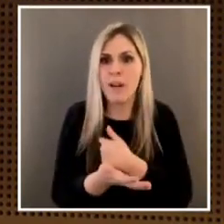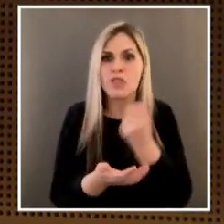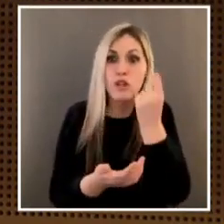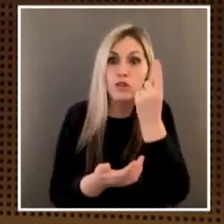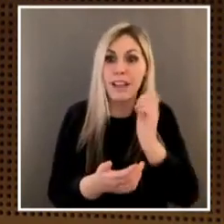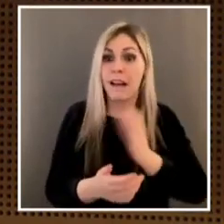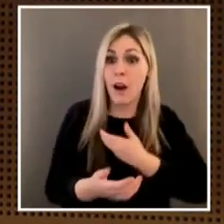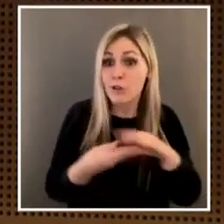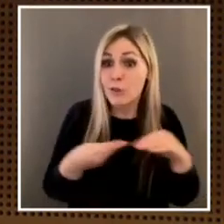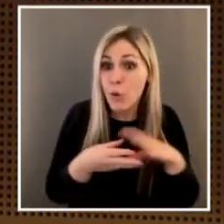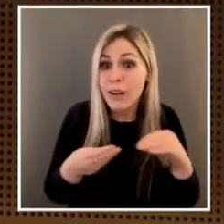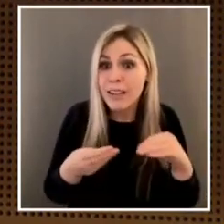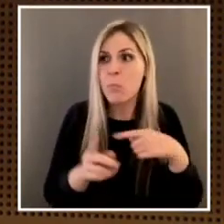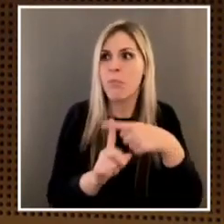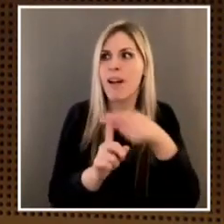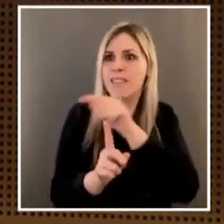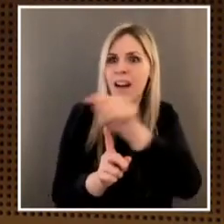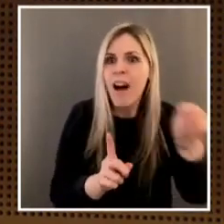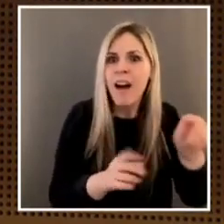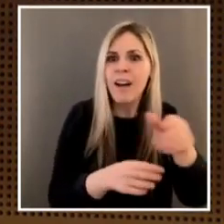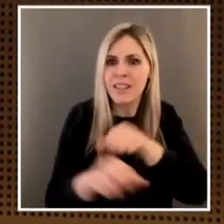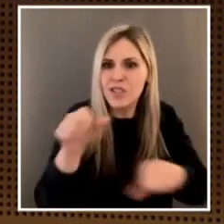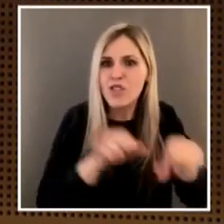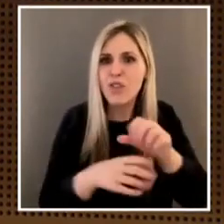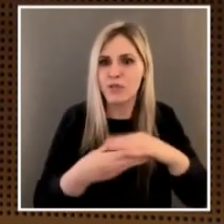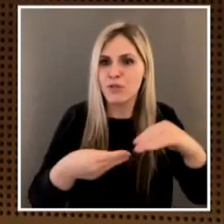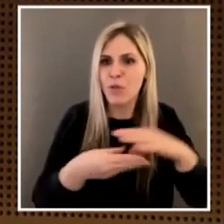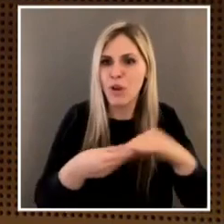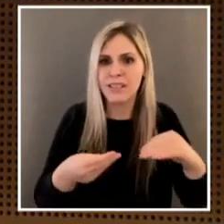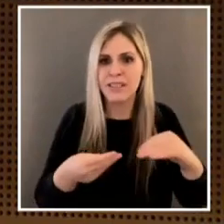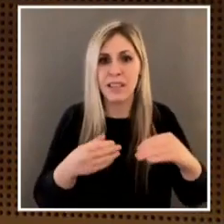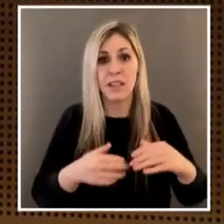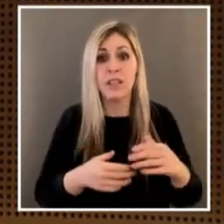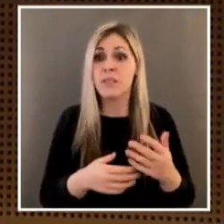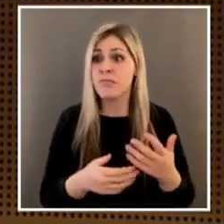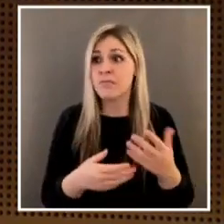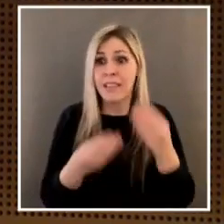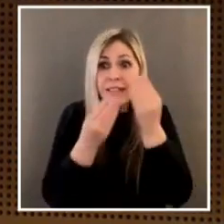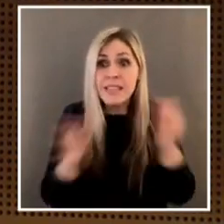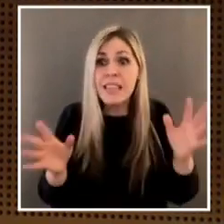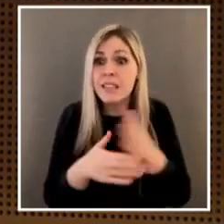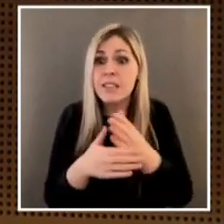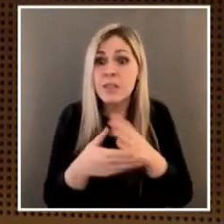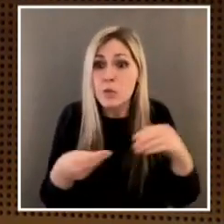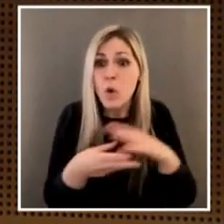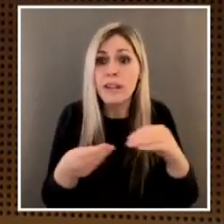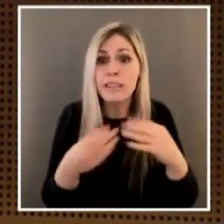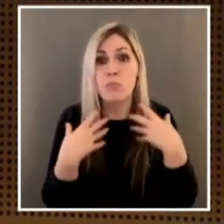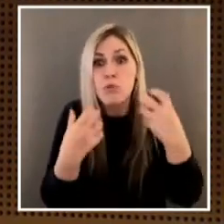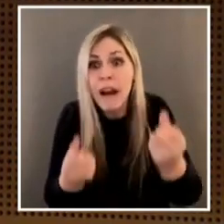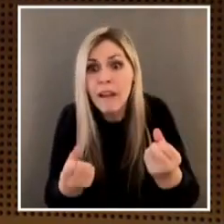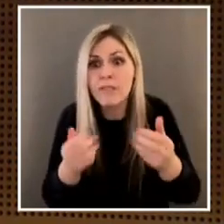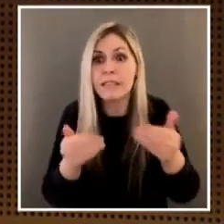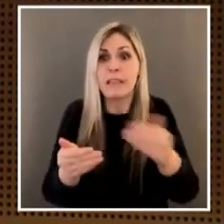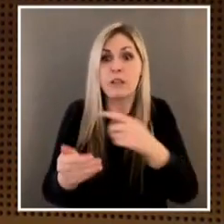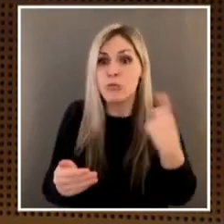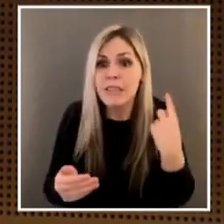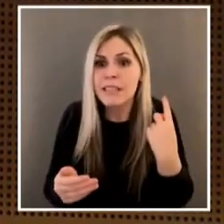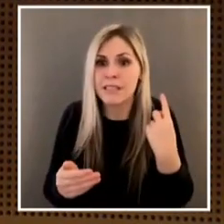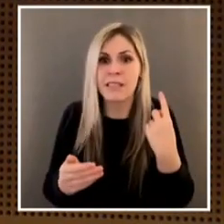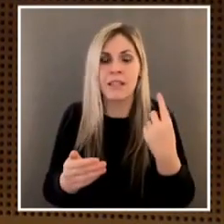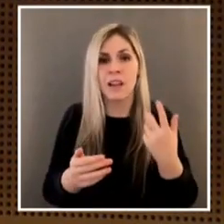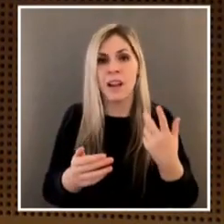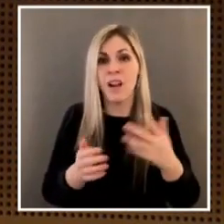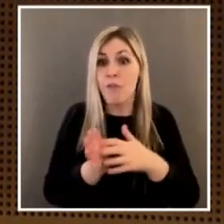and the stories of others. Telling stories bravely, taking risks, being vulnerable through art is essential to